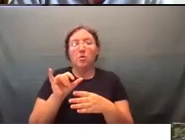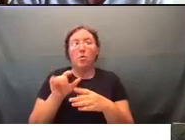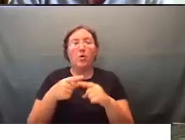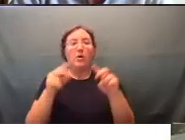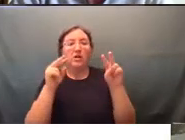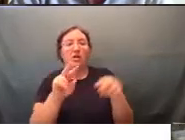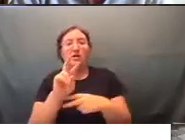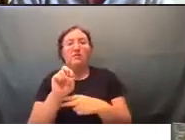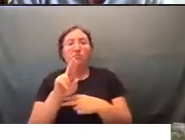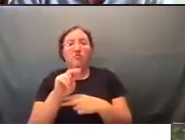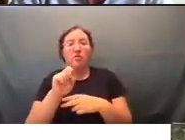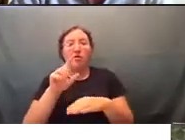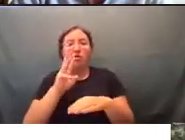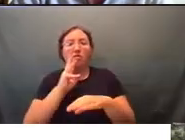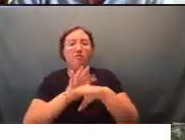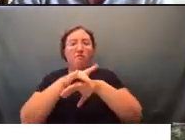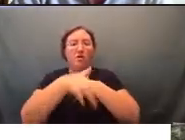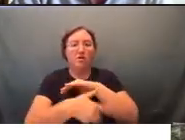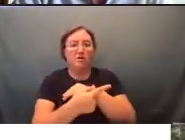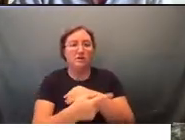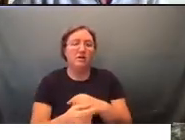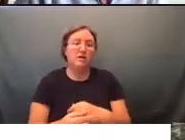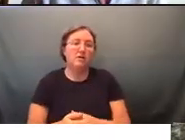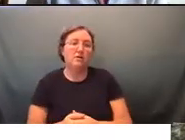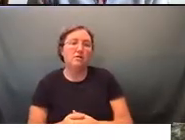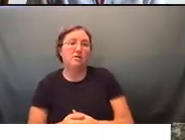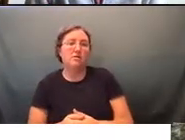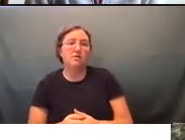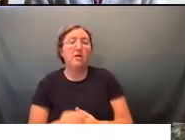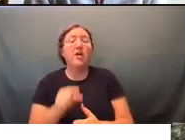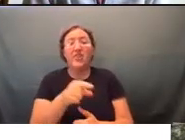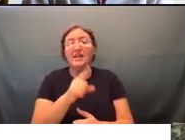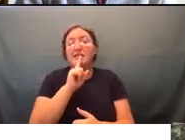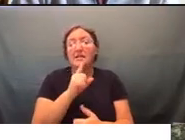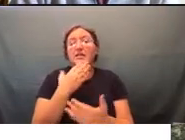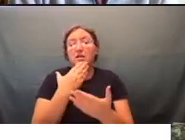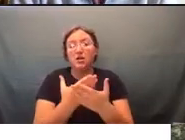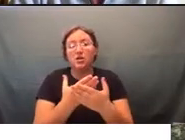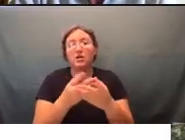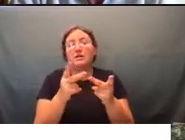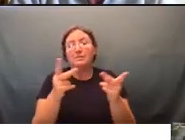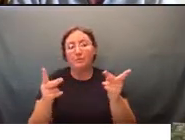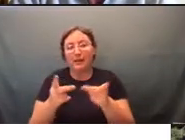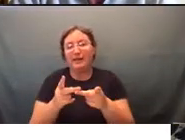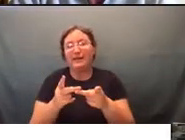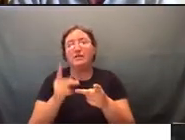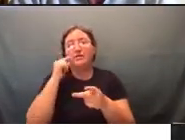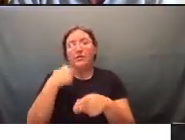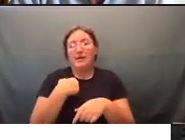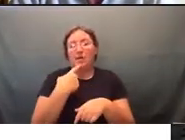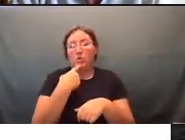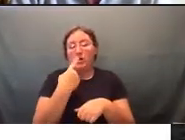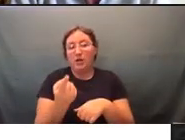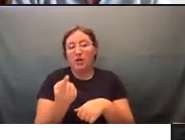Falls right over here. And this is a good space to say that if the